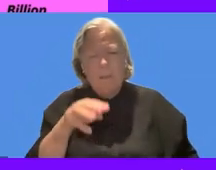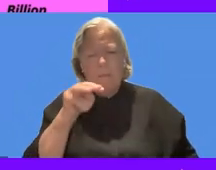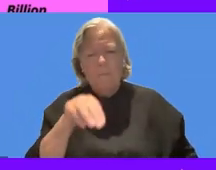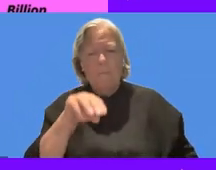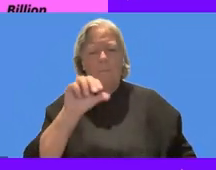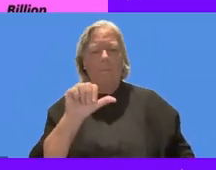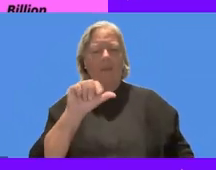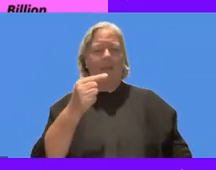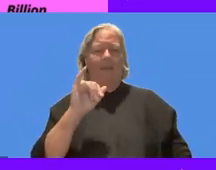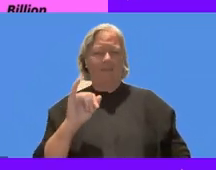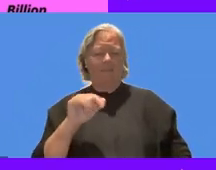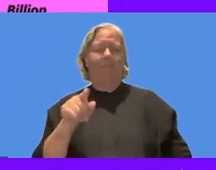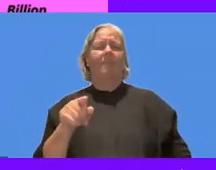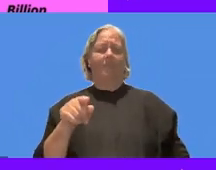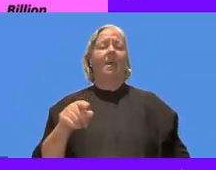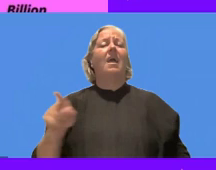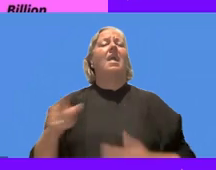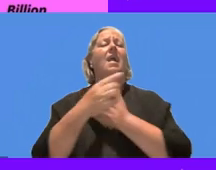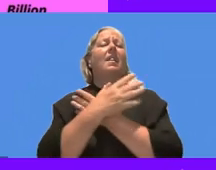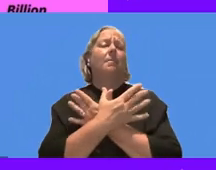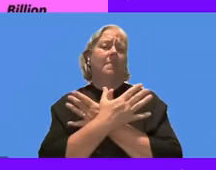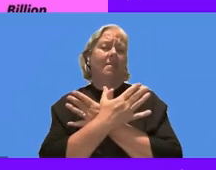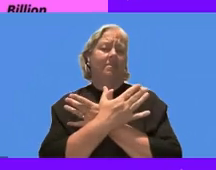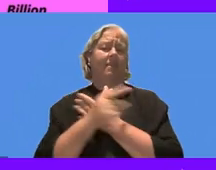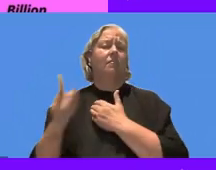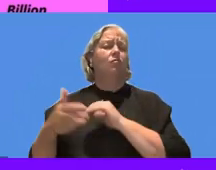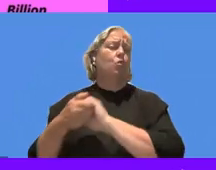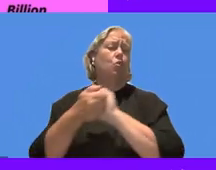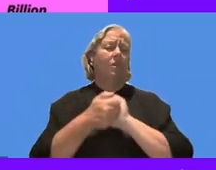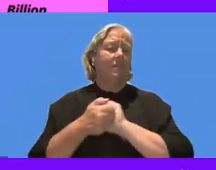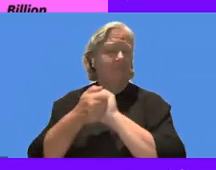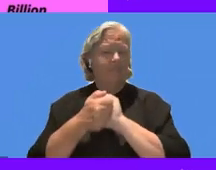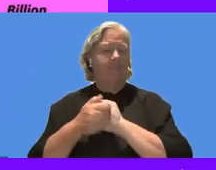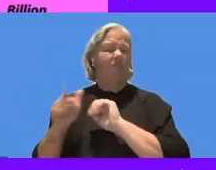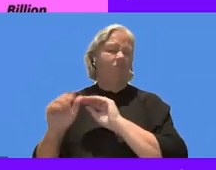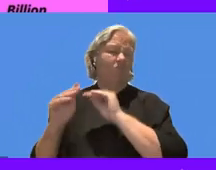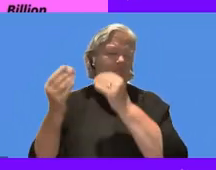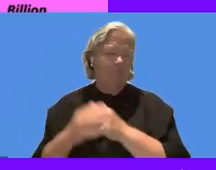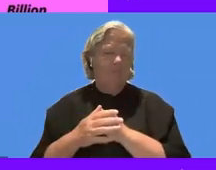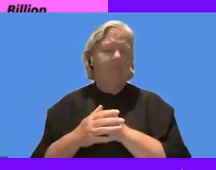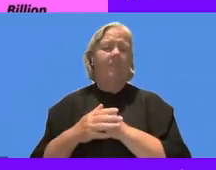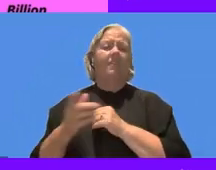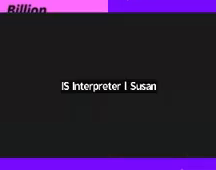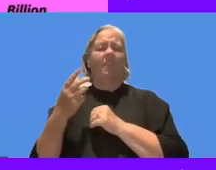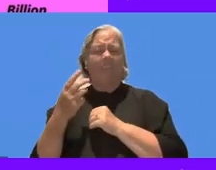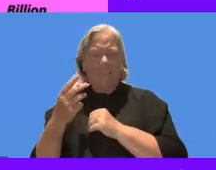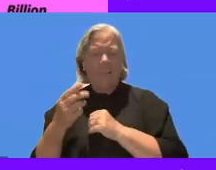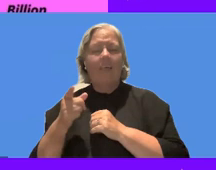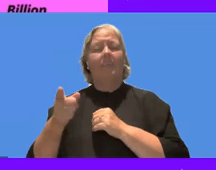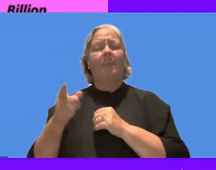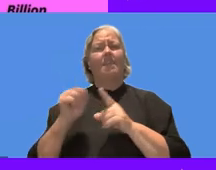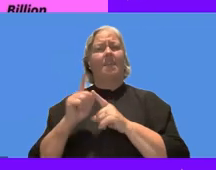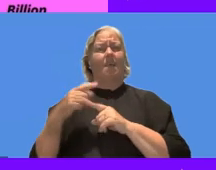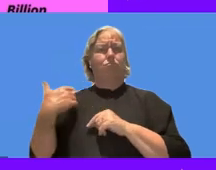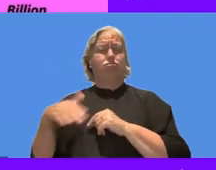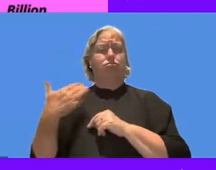of Albania and also ISEC Albania. She's a scholar, she's a hydrotechnical engineer who's currently finishing her